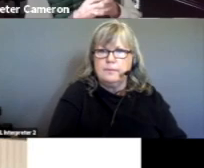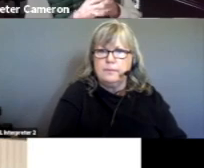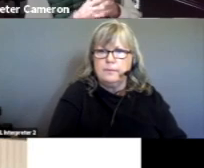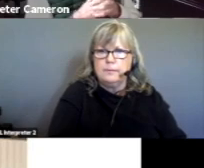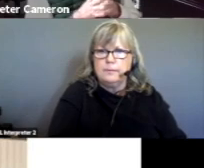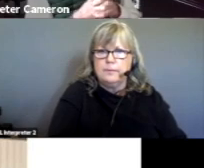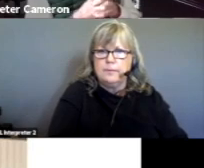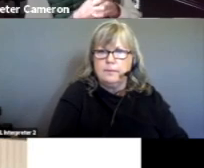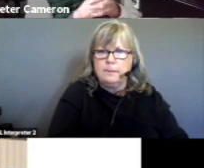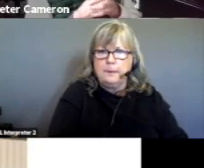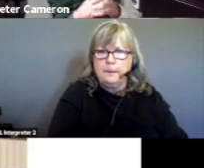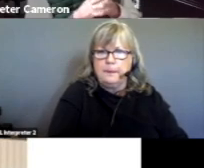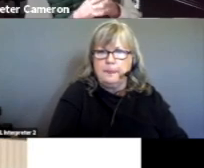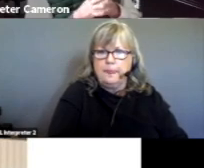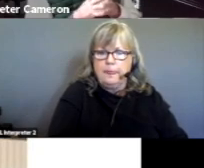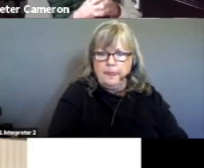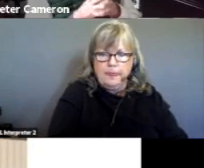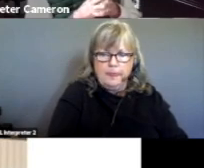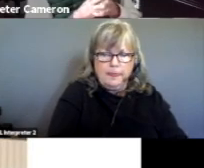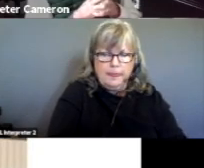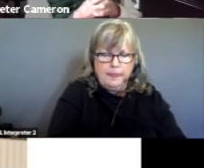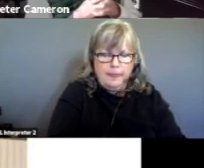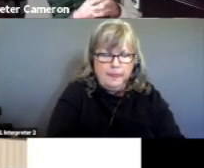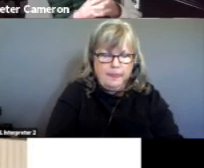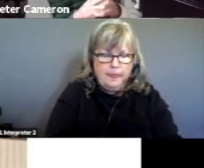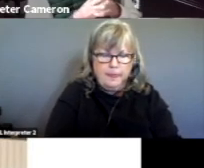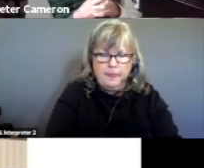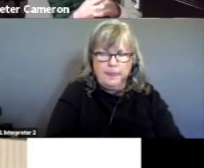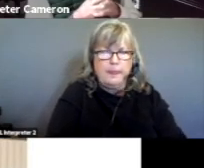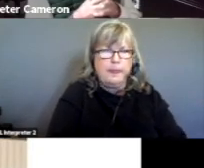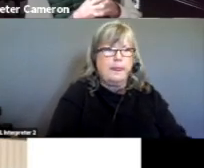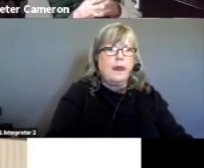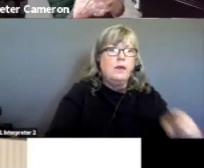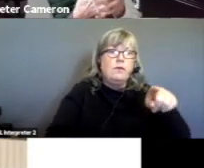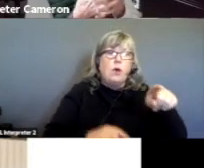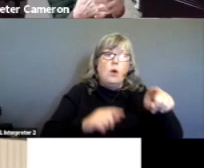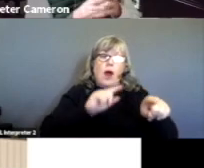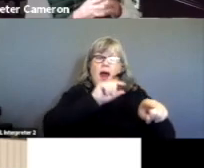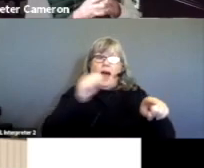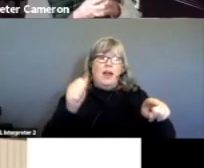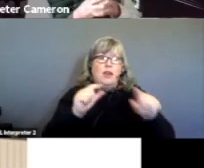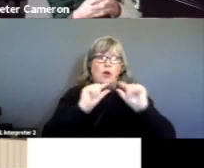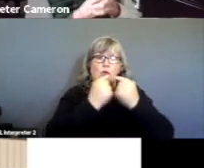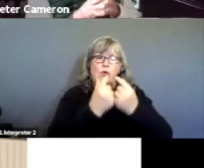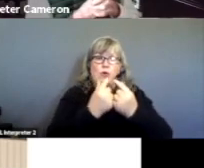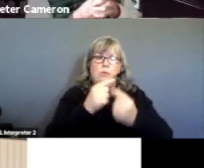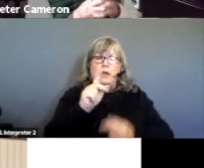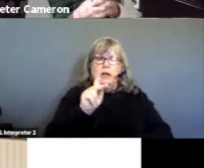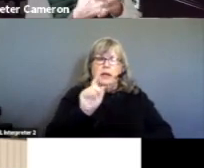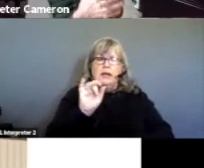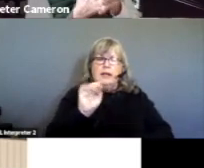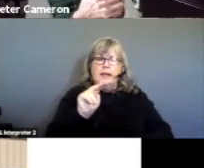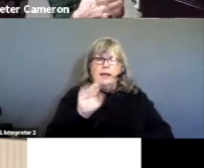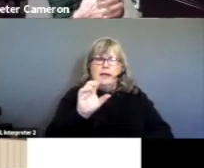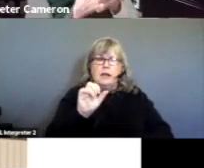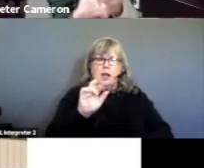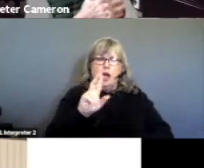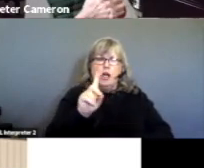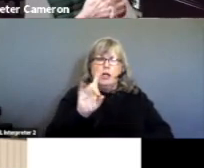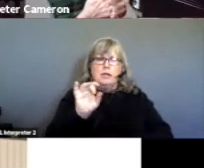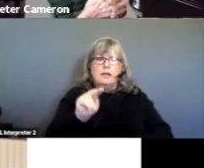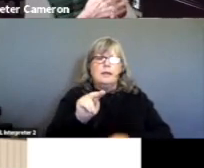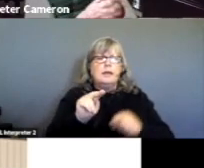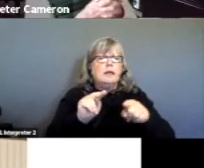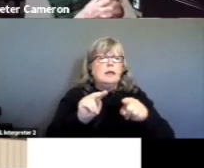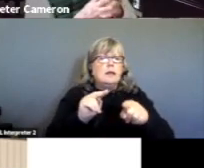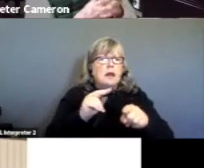this group in Kincardine, there was some of you might have heard of, there's a franchise called